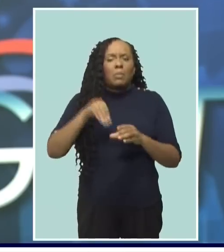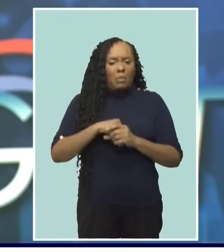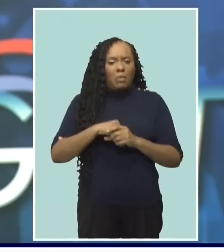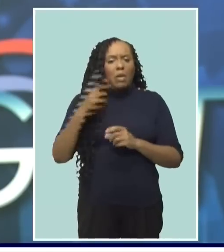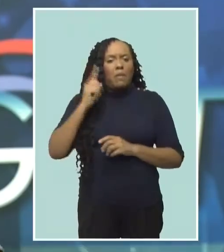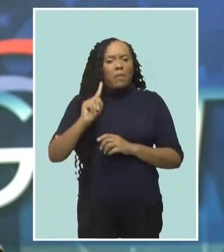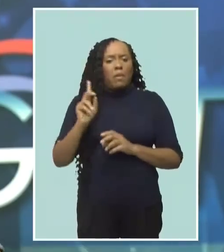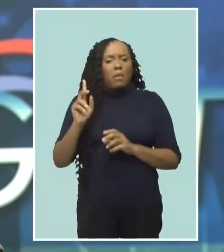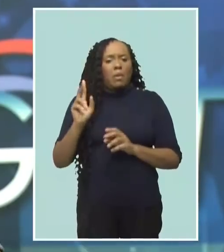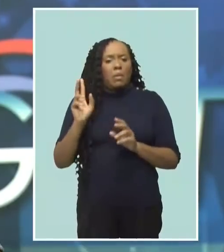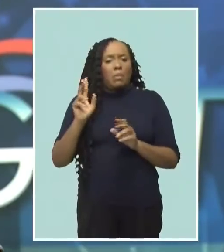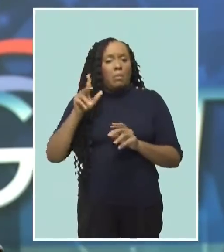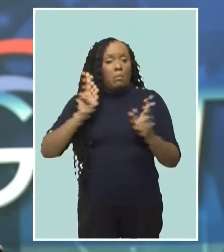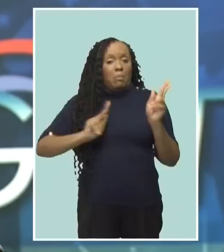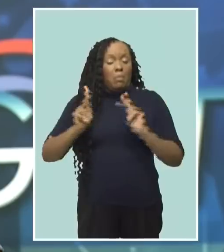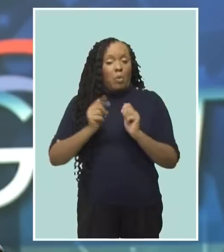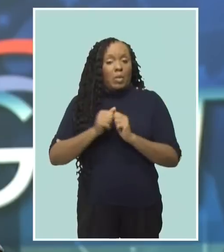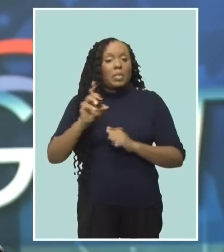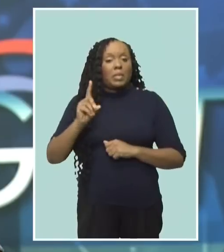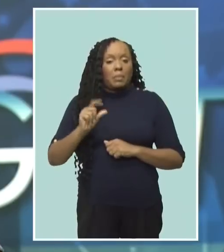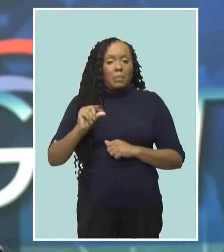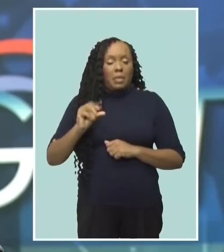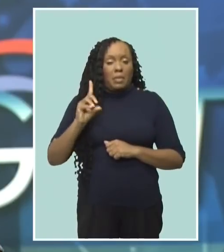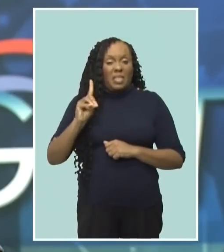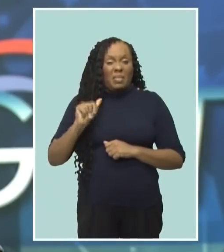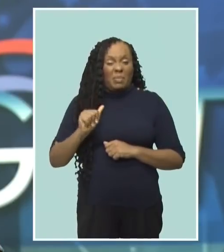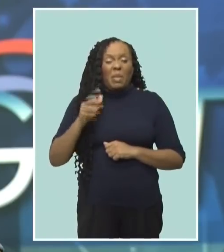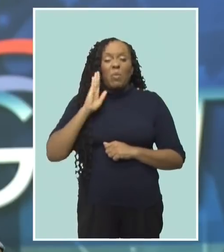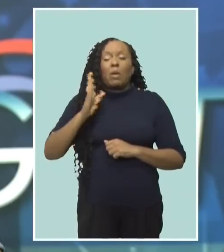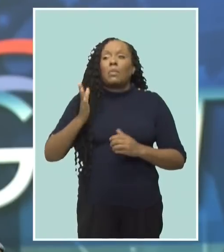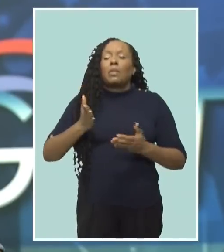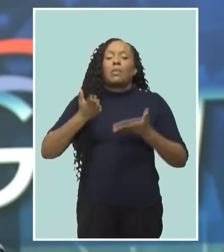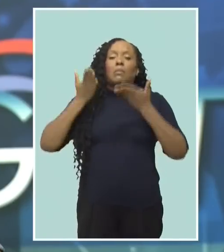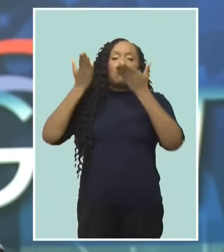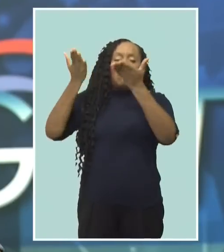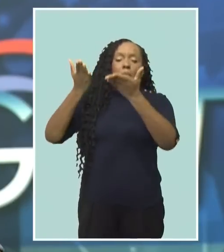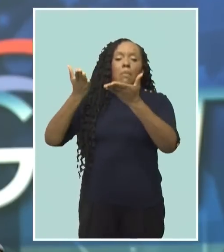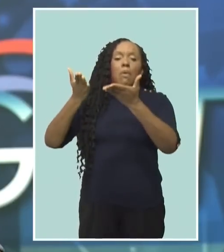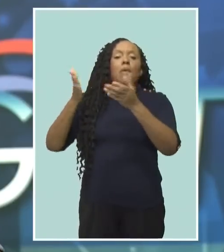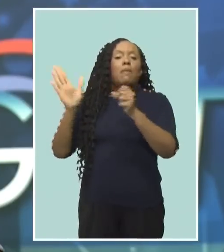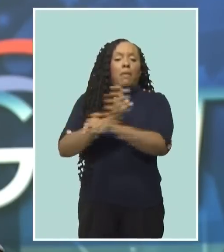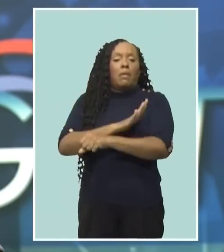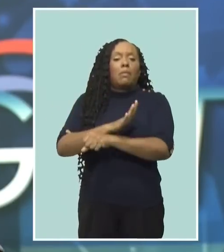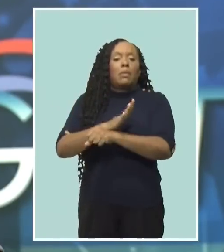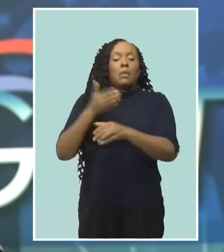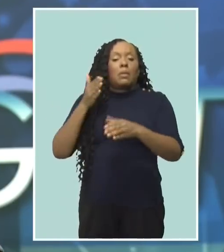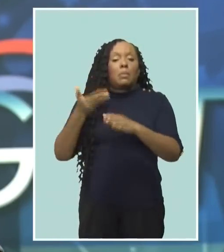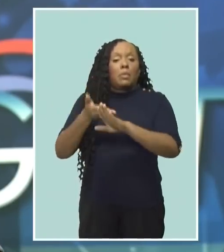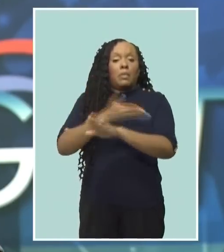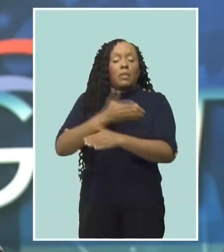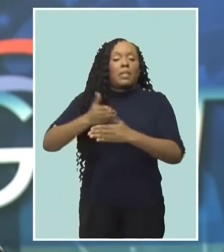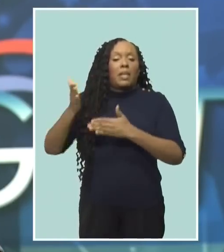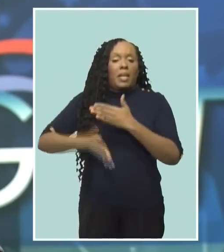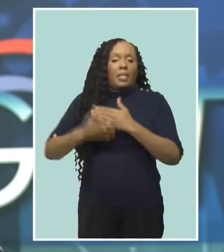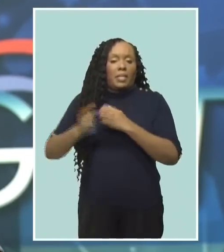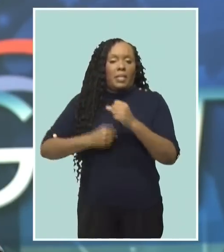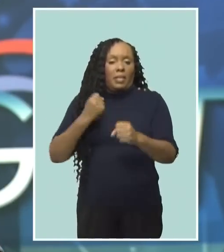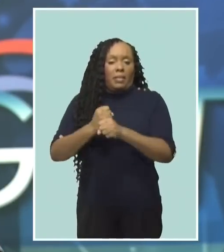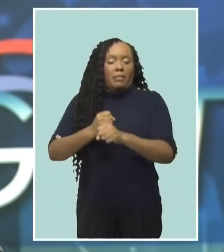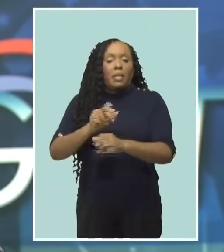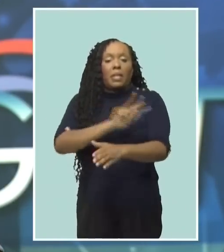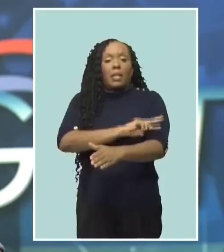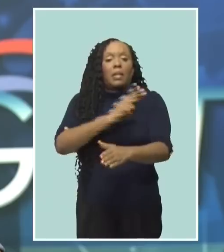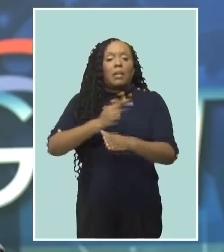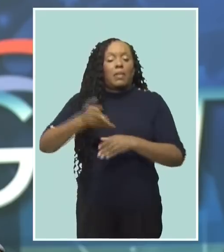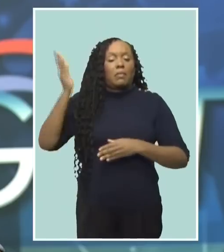with disabilities will be before Parliament by year end. This assurance from Minister of People Empowerment and Elder Affairs Kirk